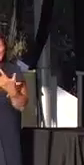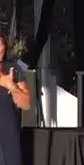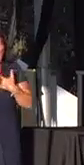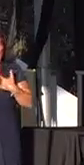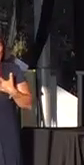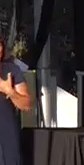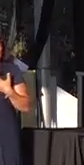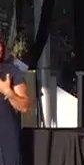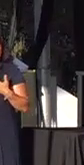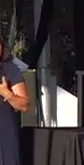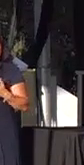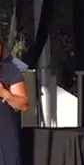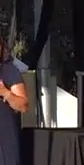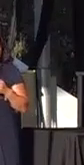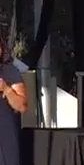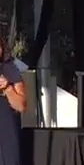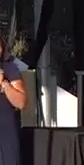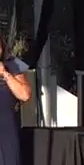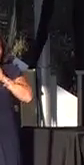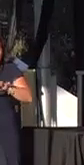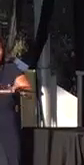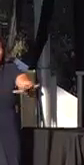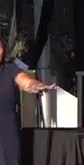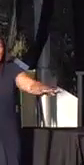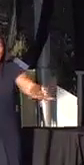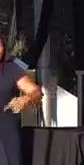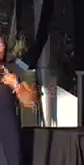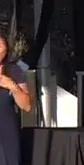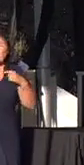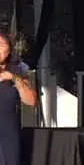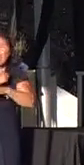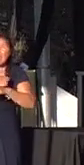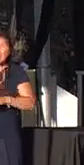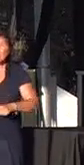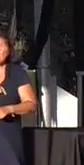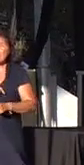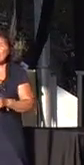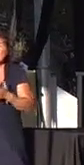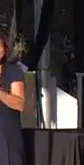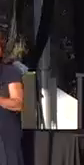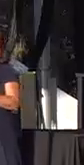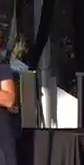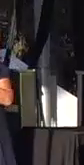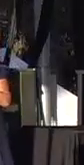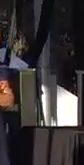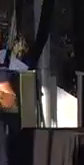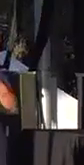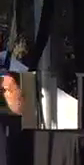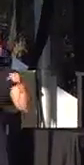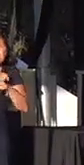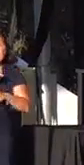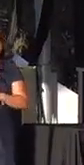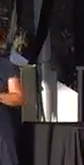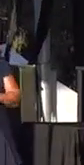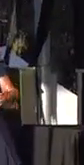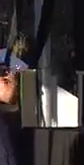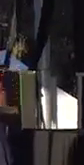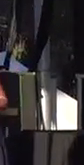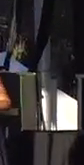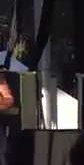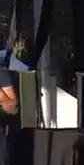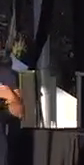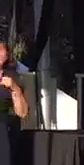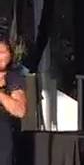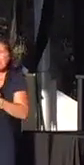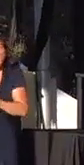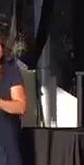message right. And when we fight, we win. Say it, when we fight. We win. When we fight. We